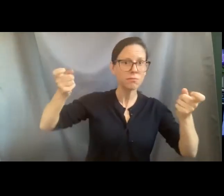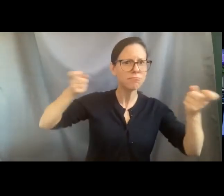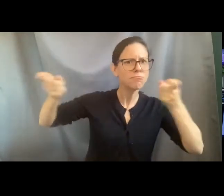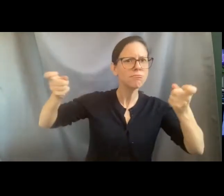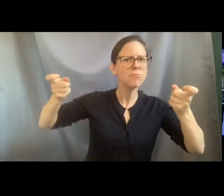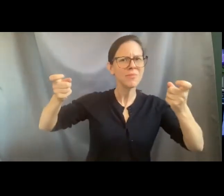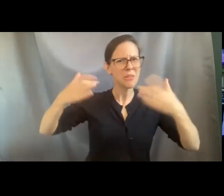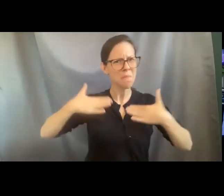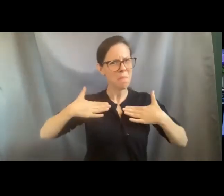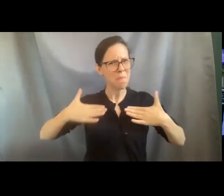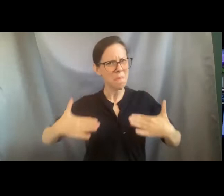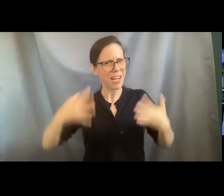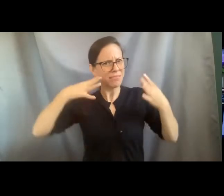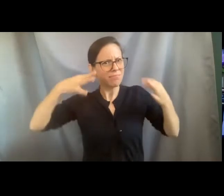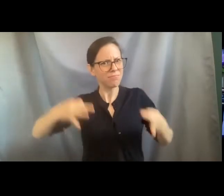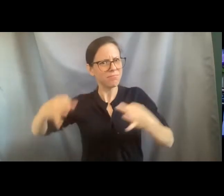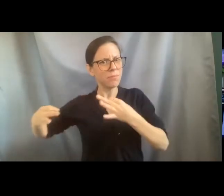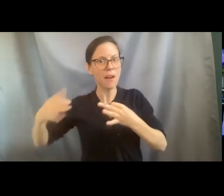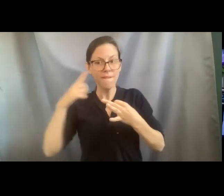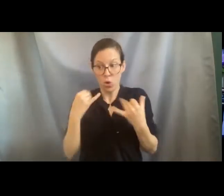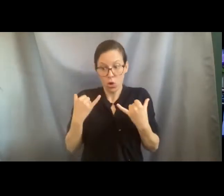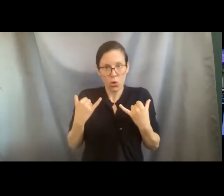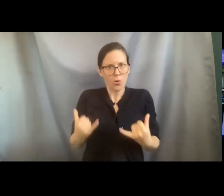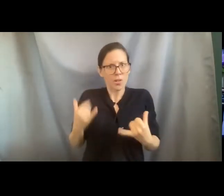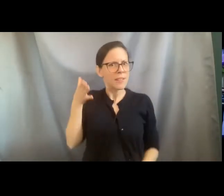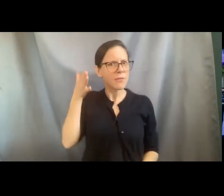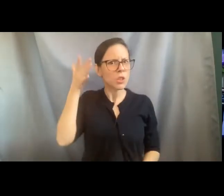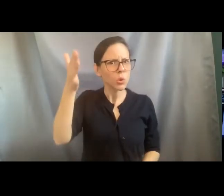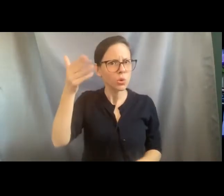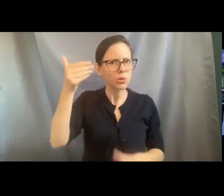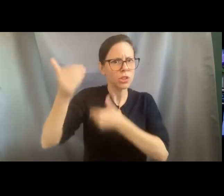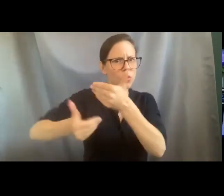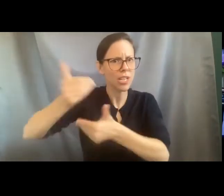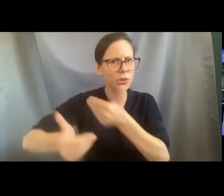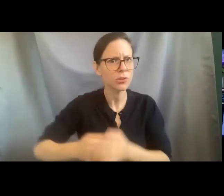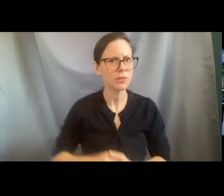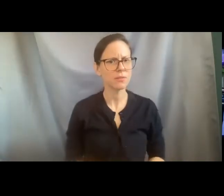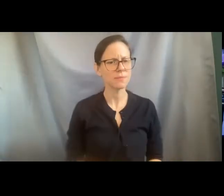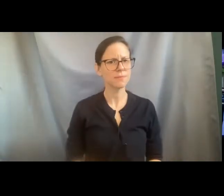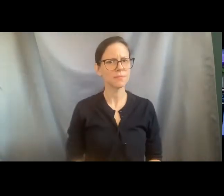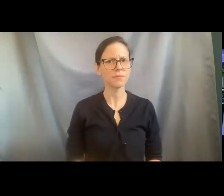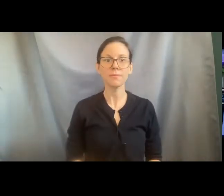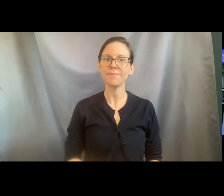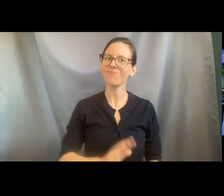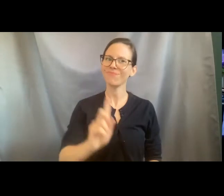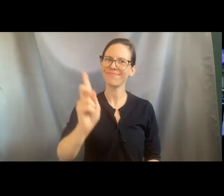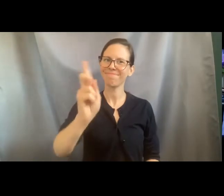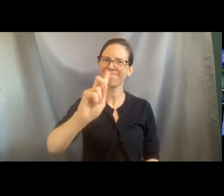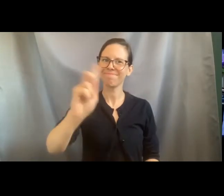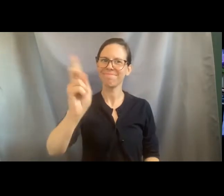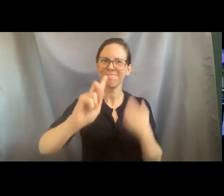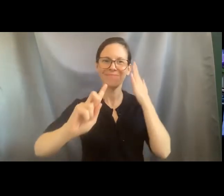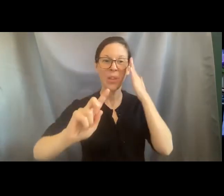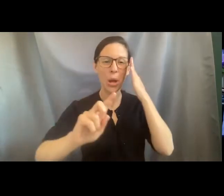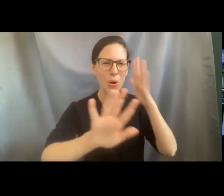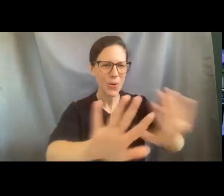the bodily autonomy of current and future generations. But oh dear ones, we